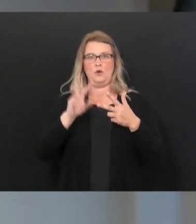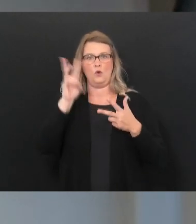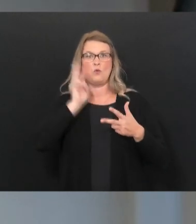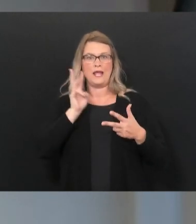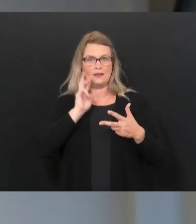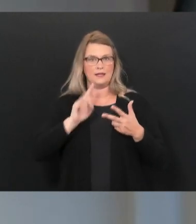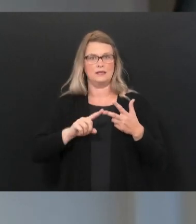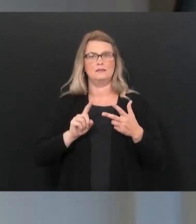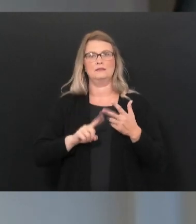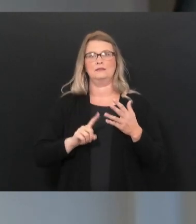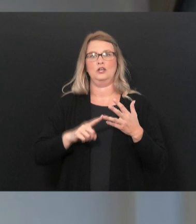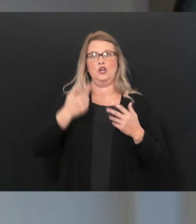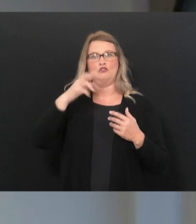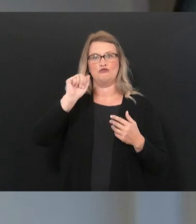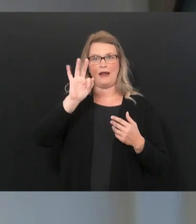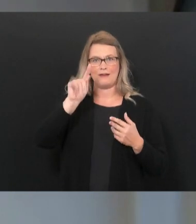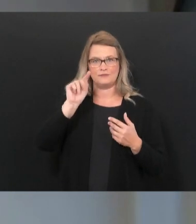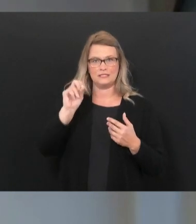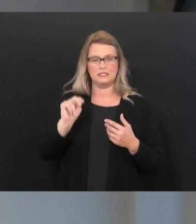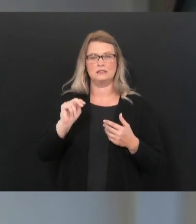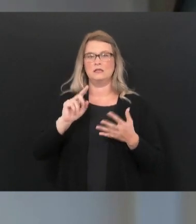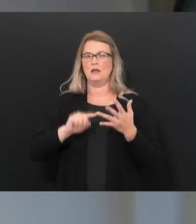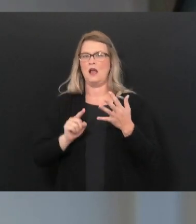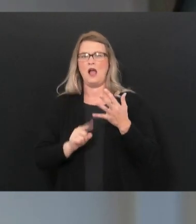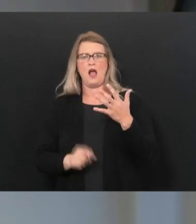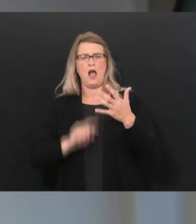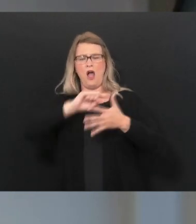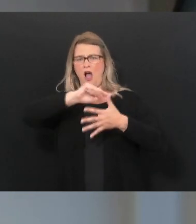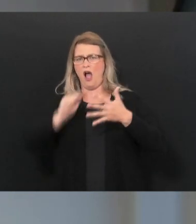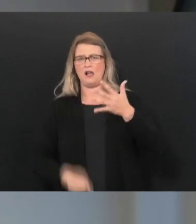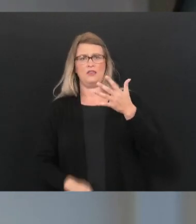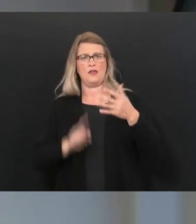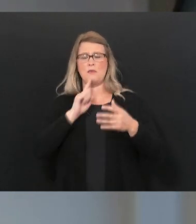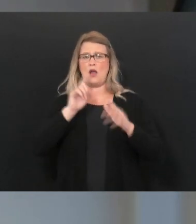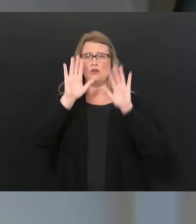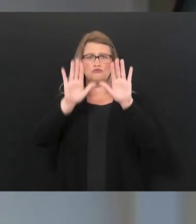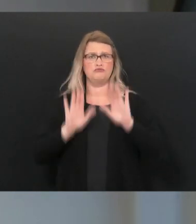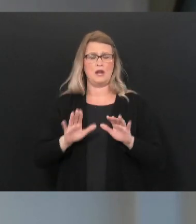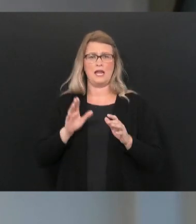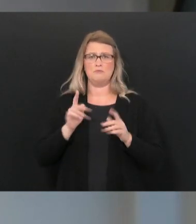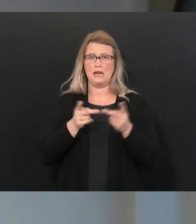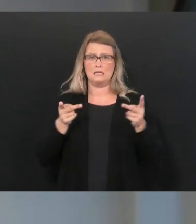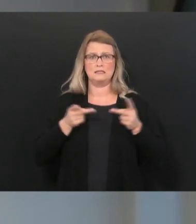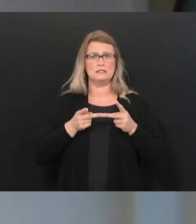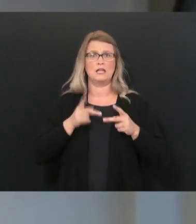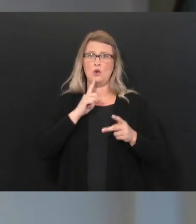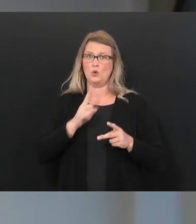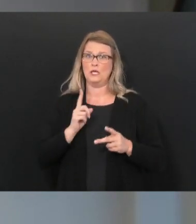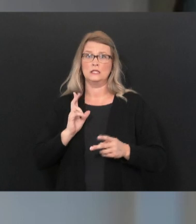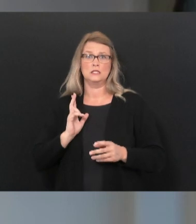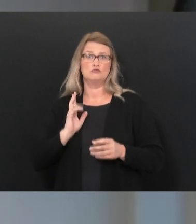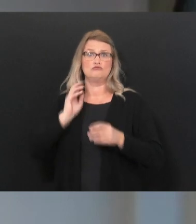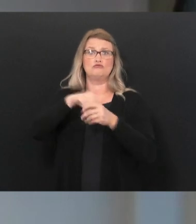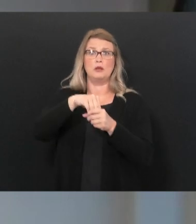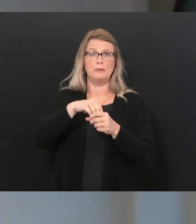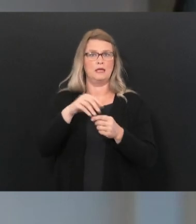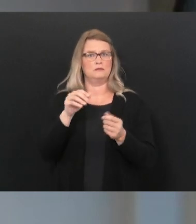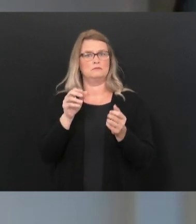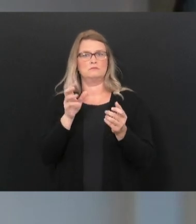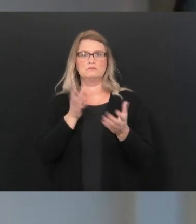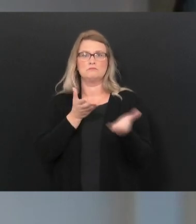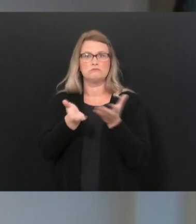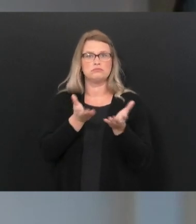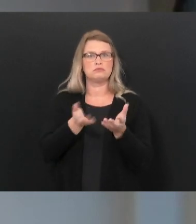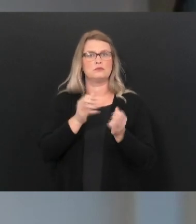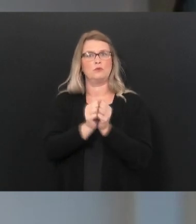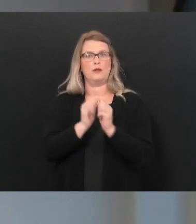Healthcare, AIT, Q Labs. These are all really great testing facilities who are really jumping on board and making sure they do that quickly. So it's shout out